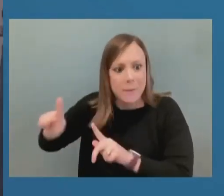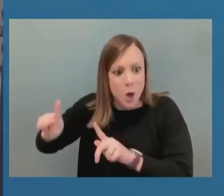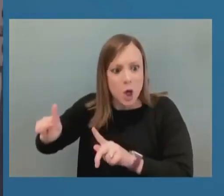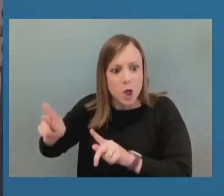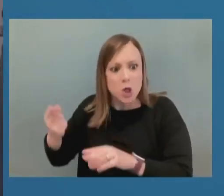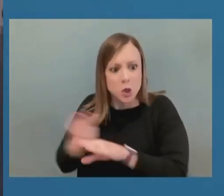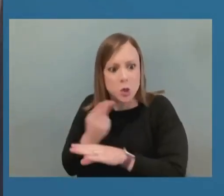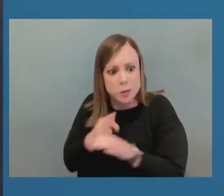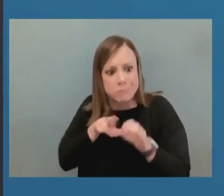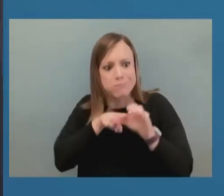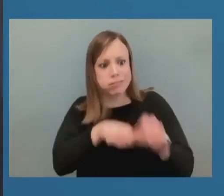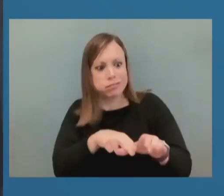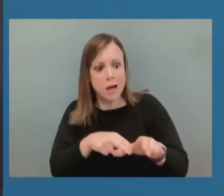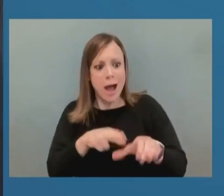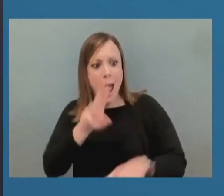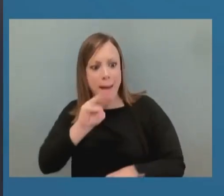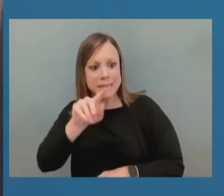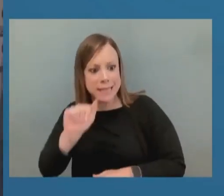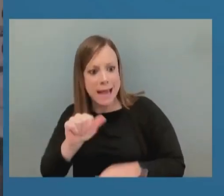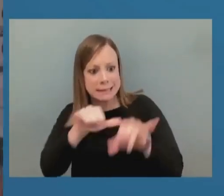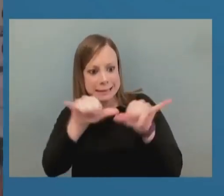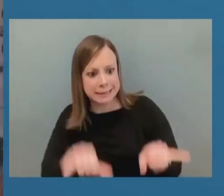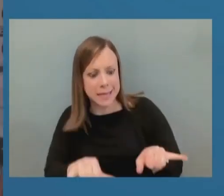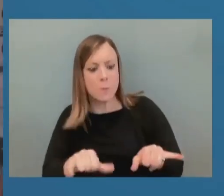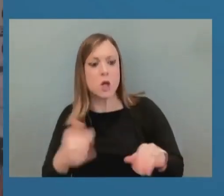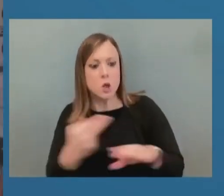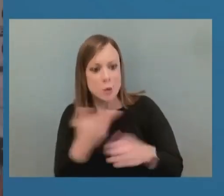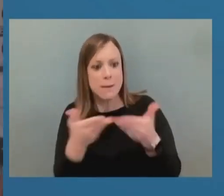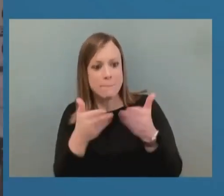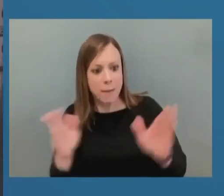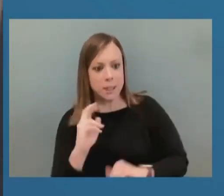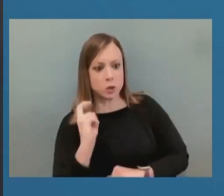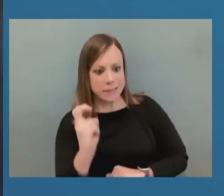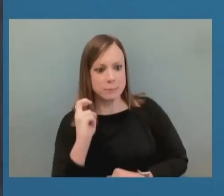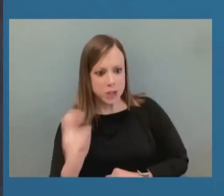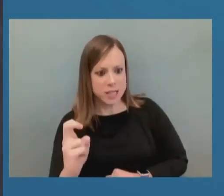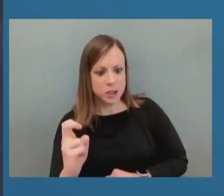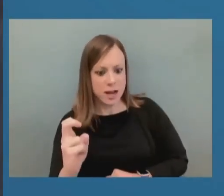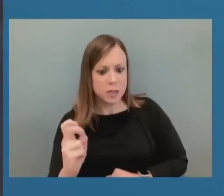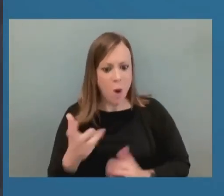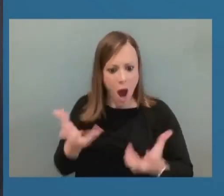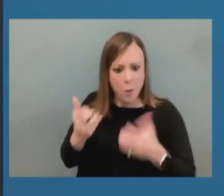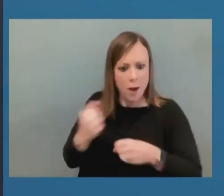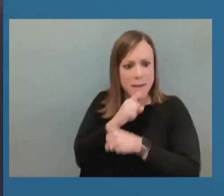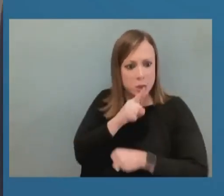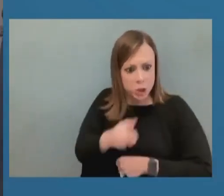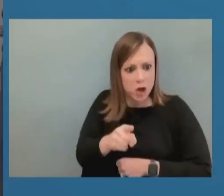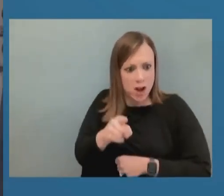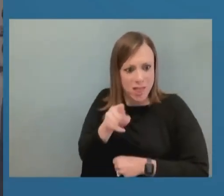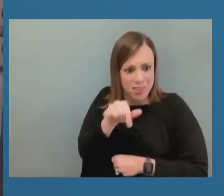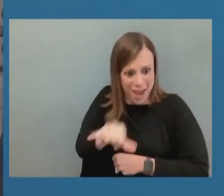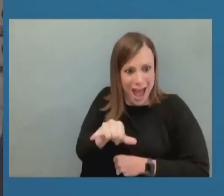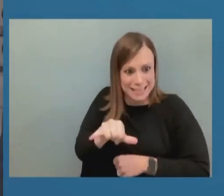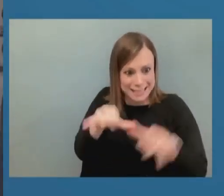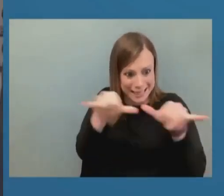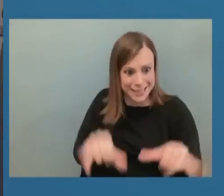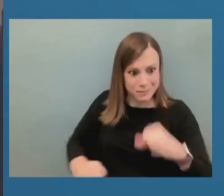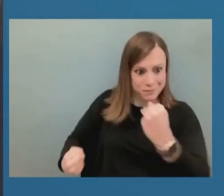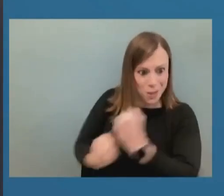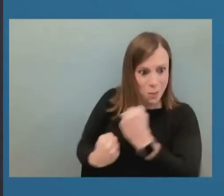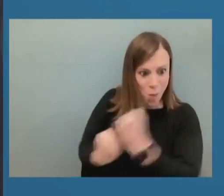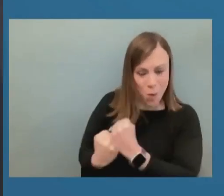Jersey guests and commuters. But in what world should we be standing down the will of